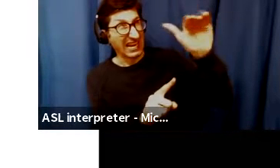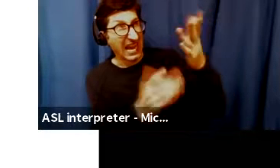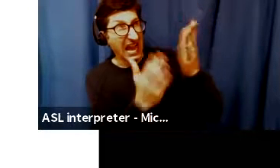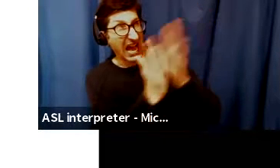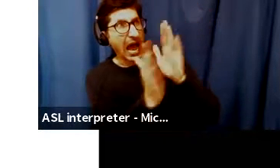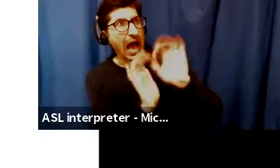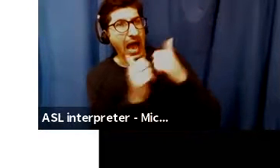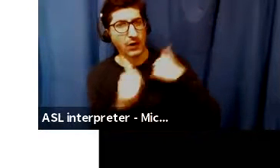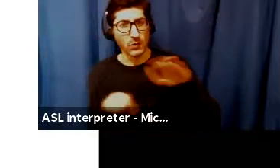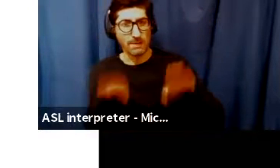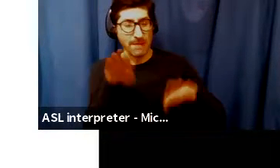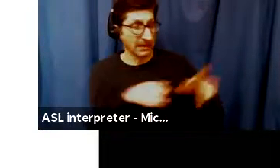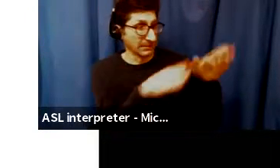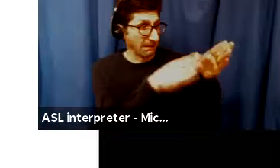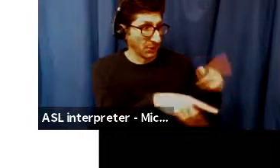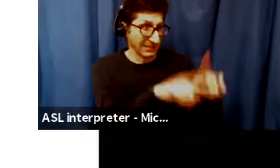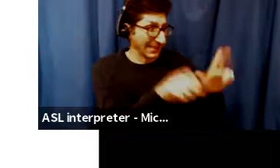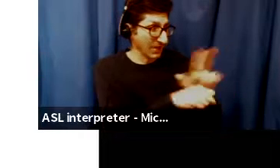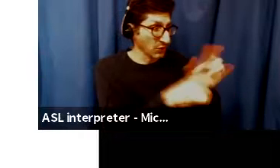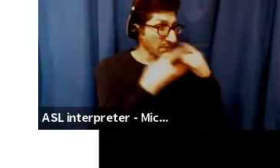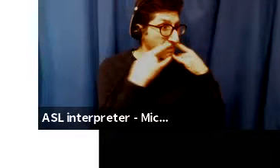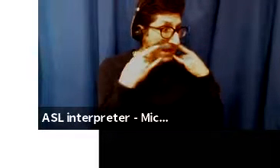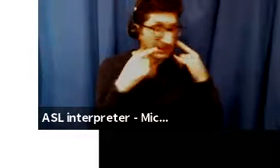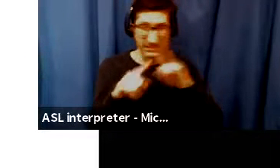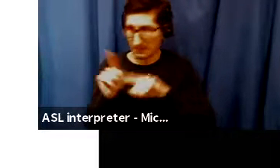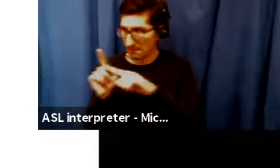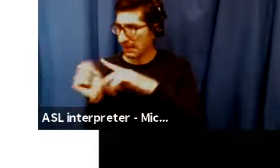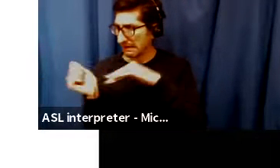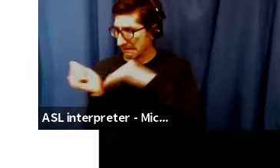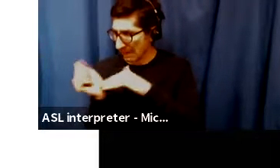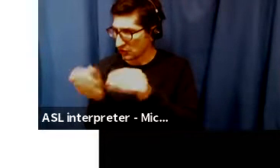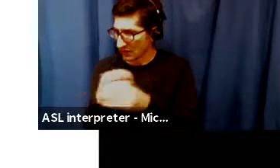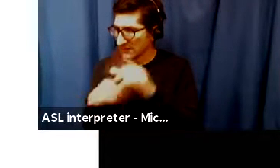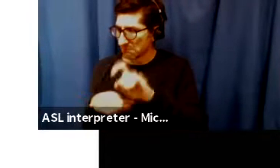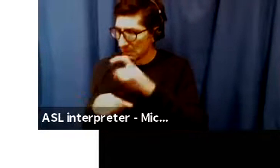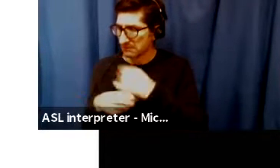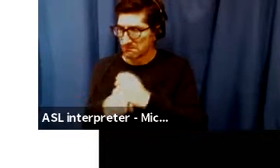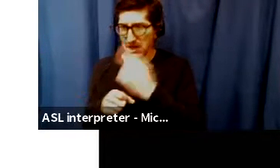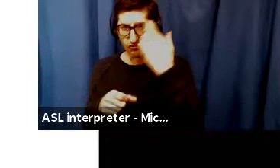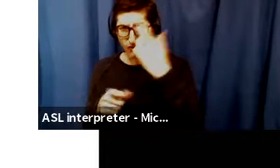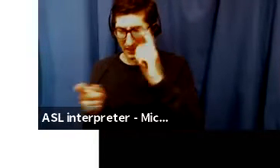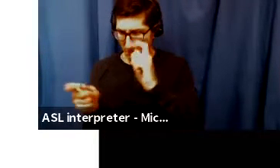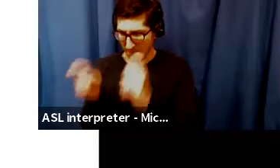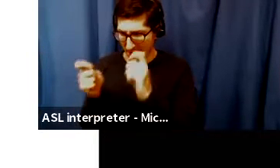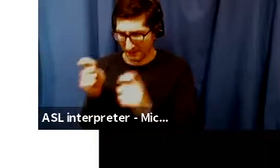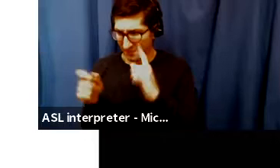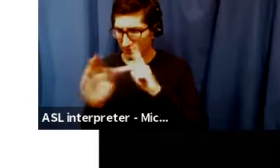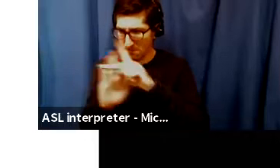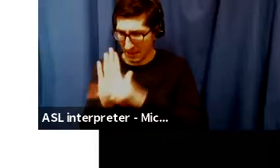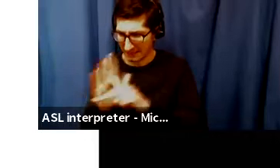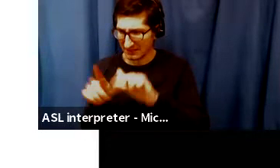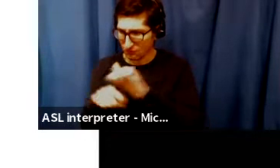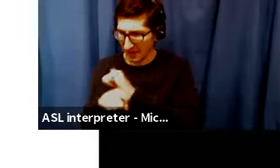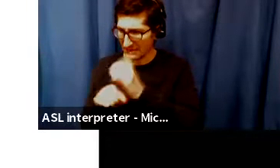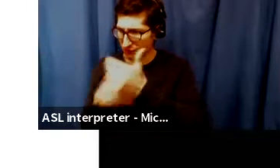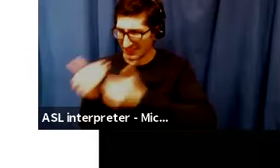threat and the requirement under the ADA to make reasonable modifications of policies, practices, and procedures, but we